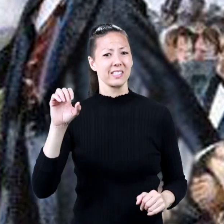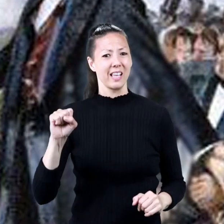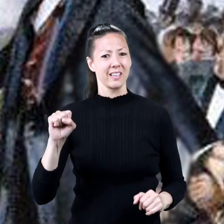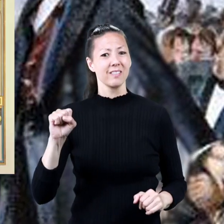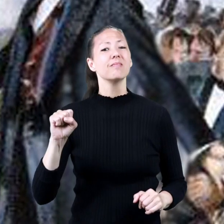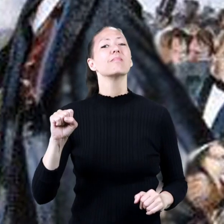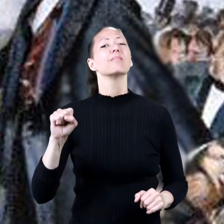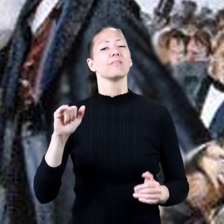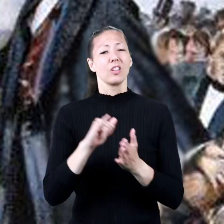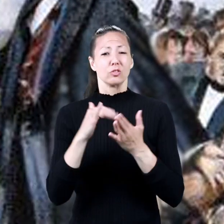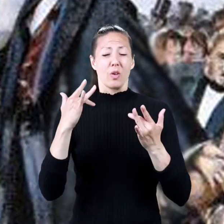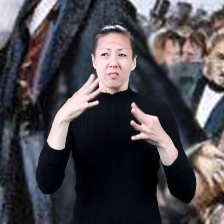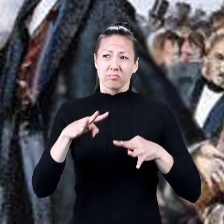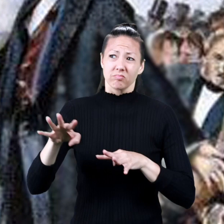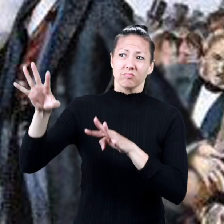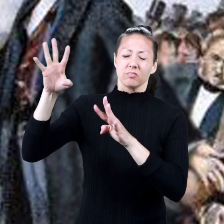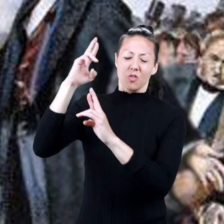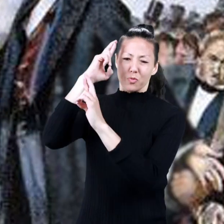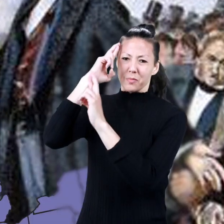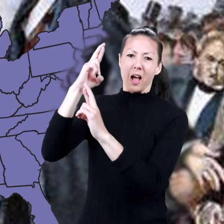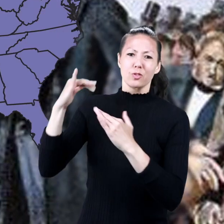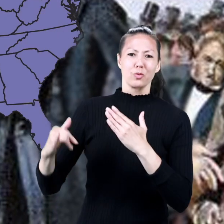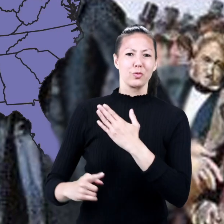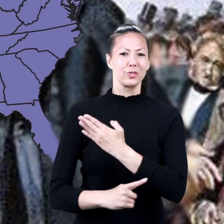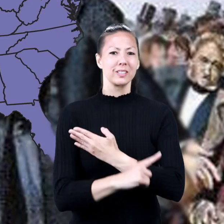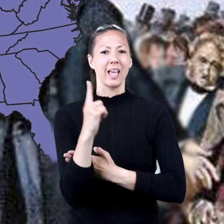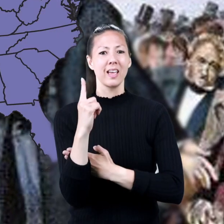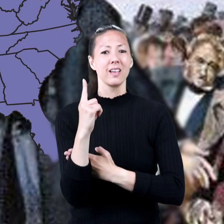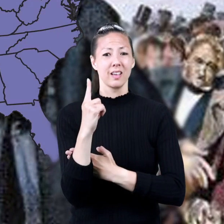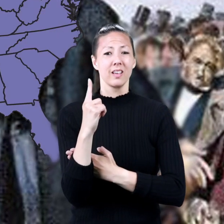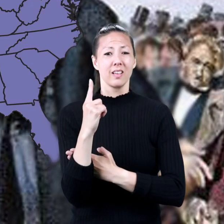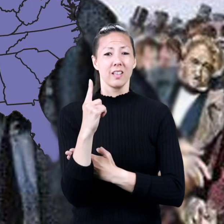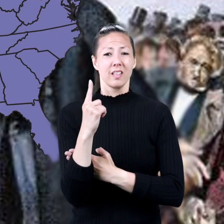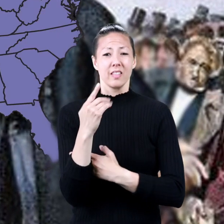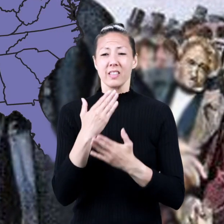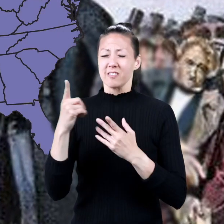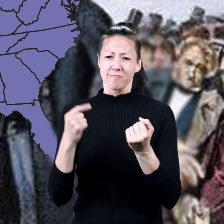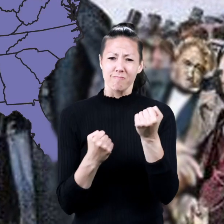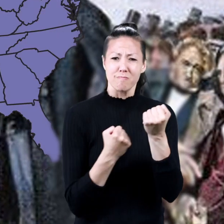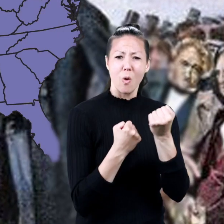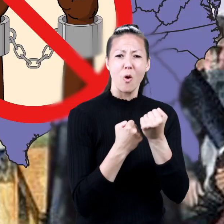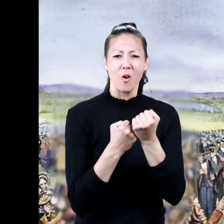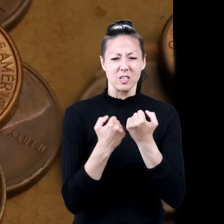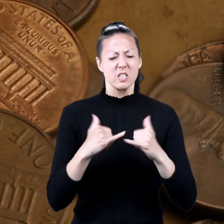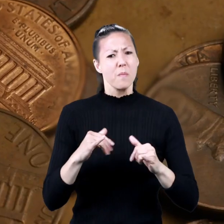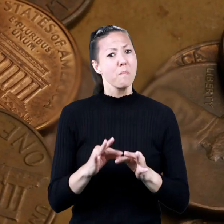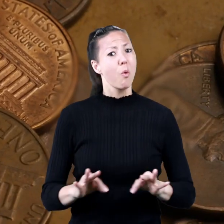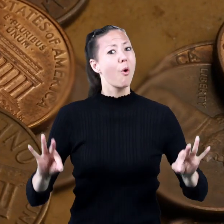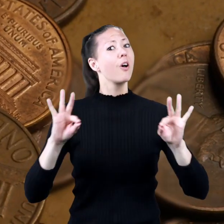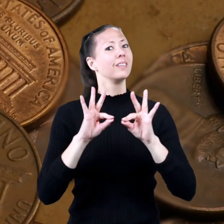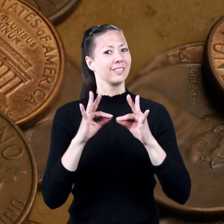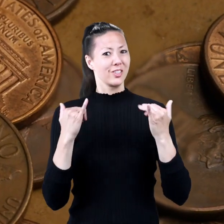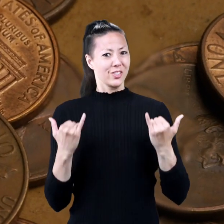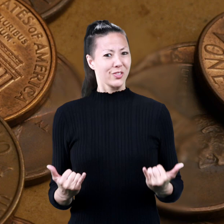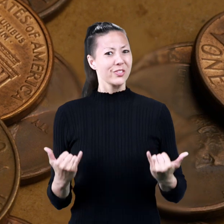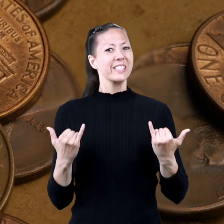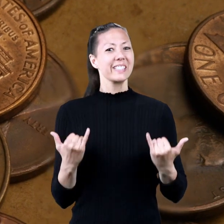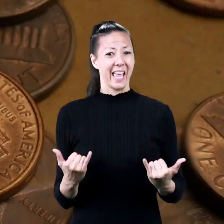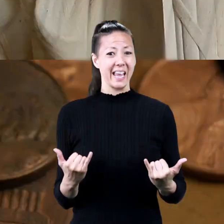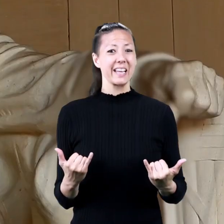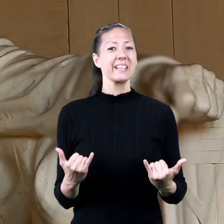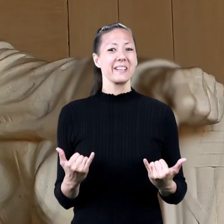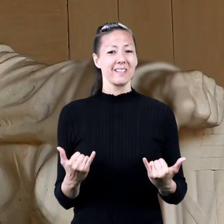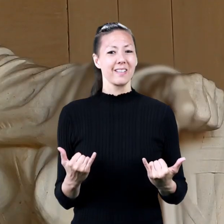respected today. And the things that he supported are still important today. The next time you pick up a